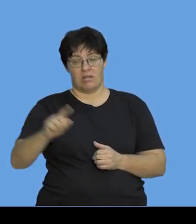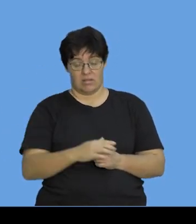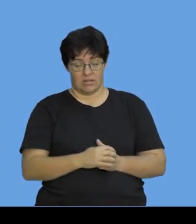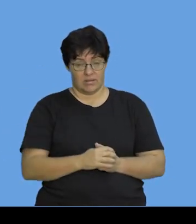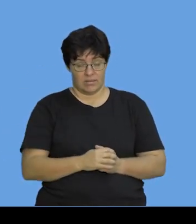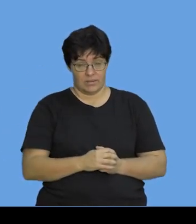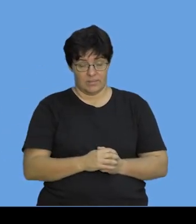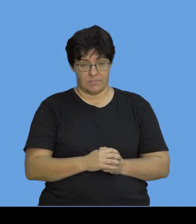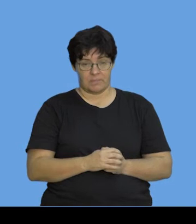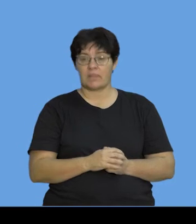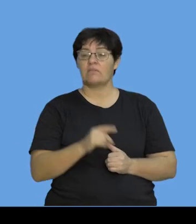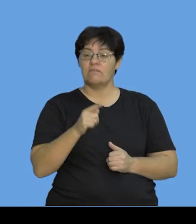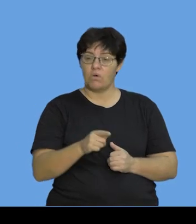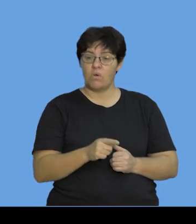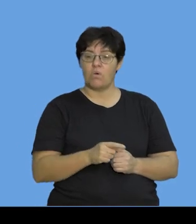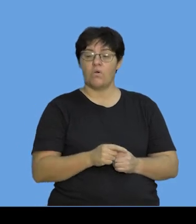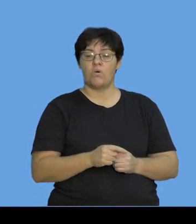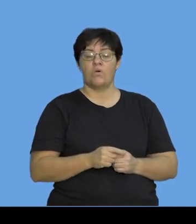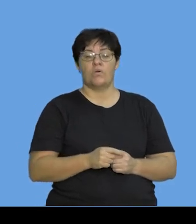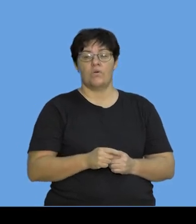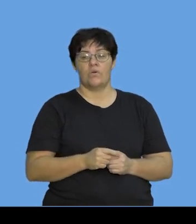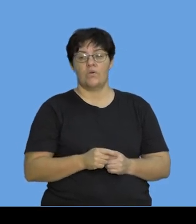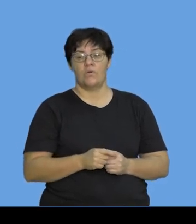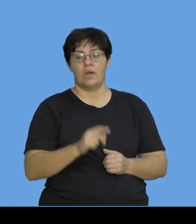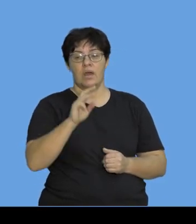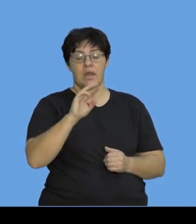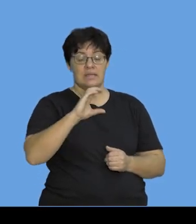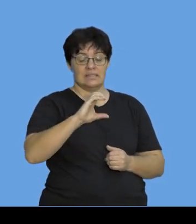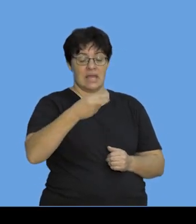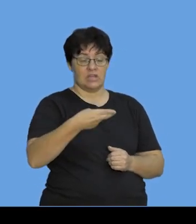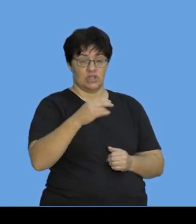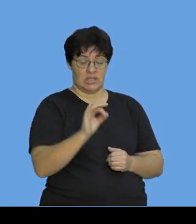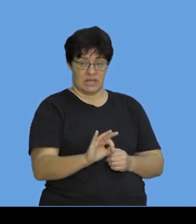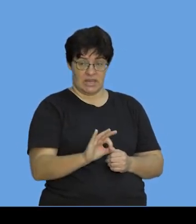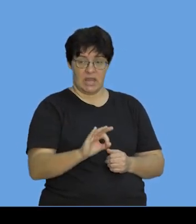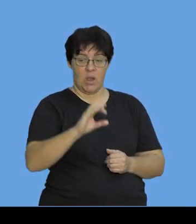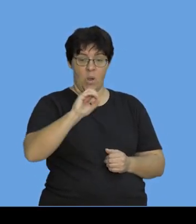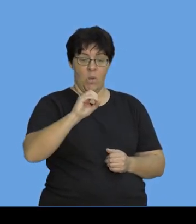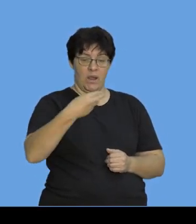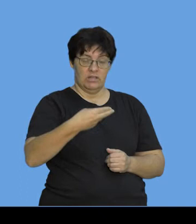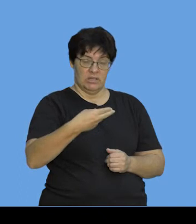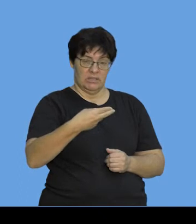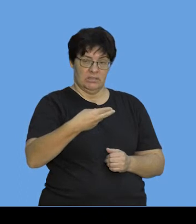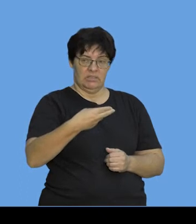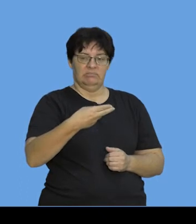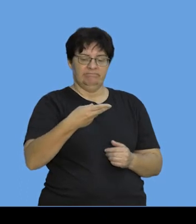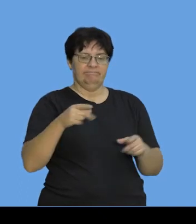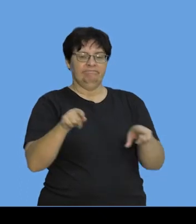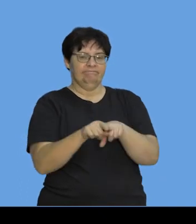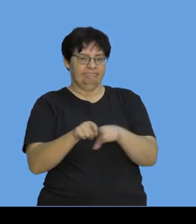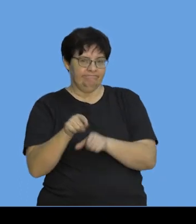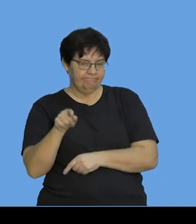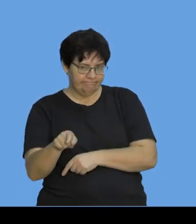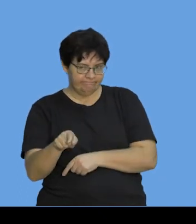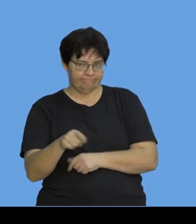moles of methanol, CH3OH, okay, is equals to that. So if we go to